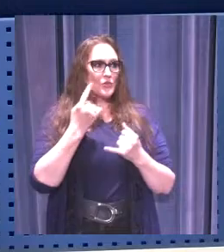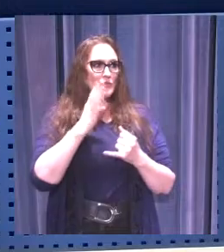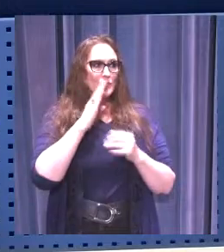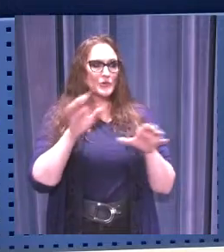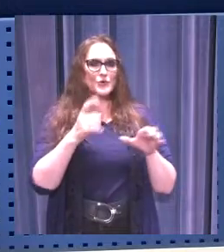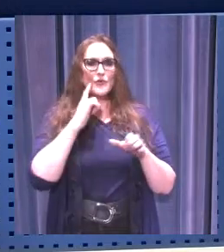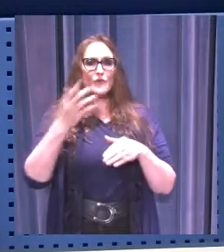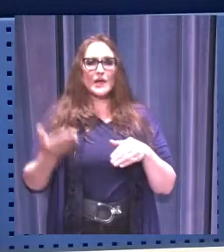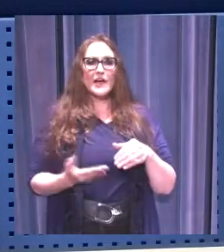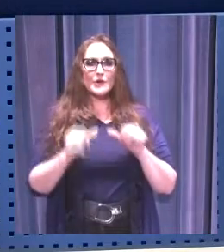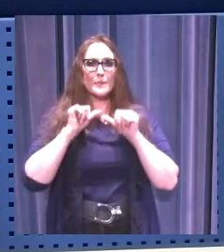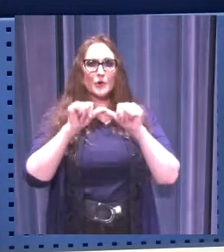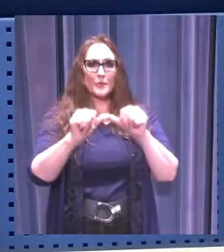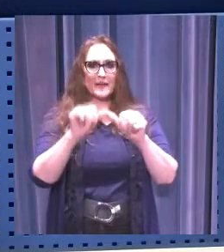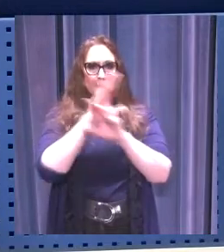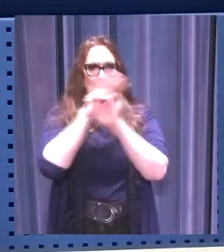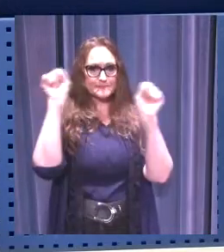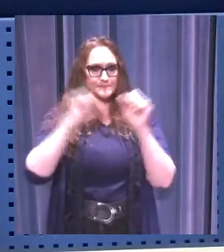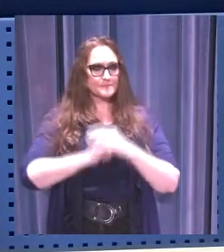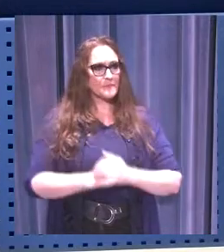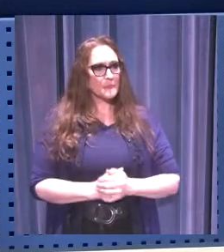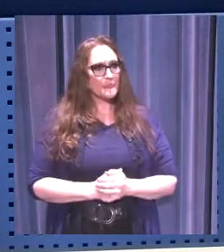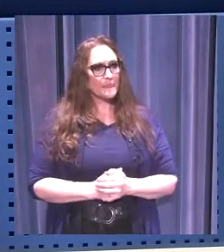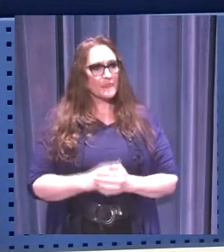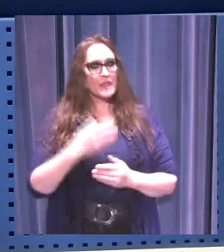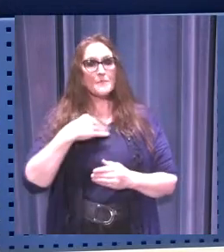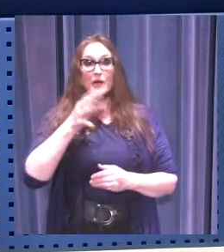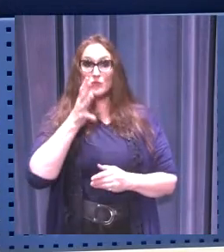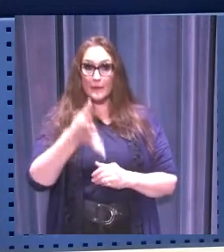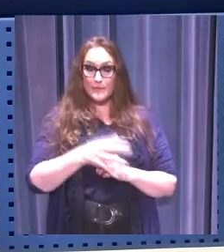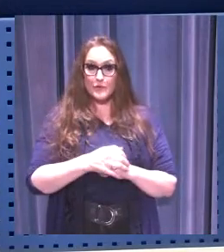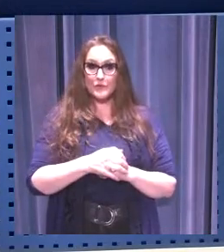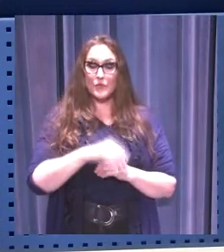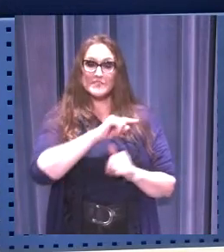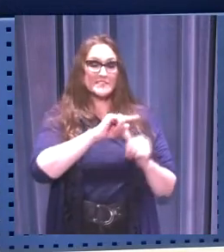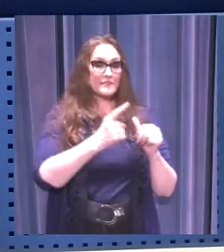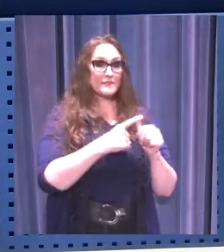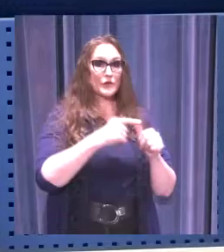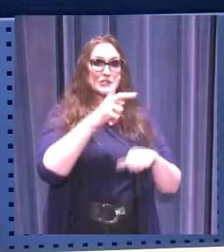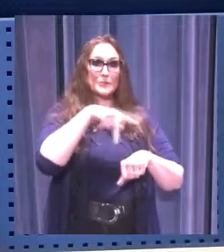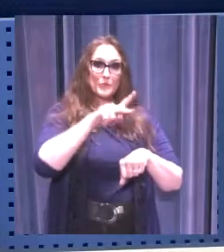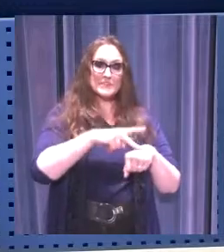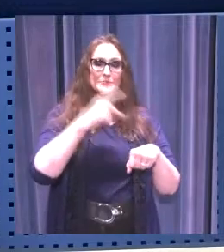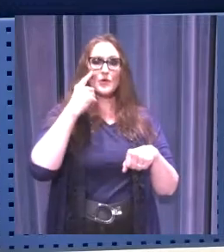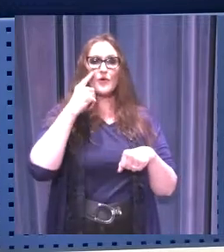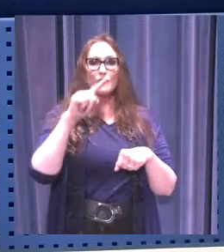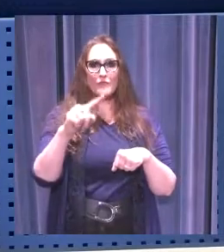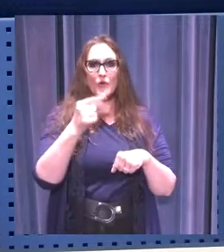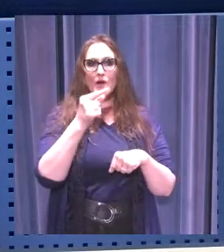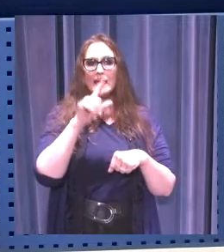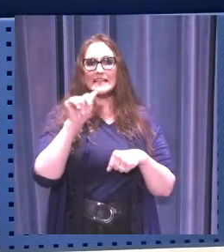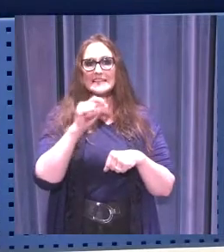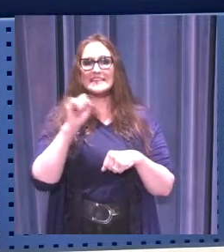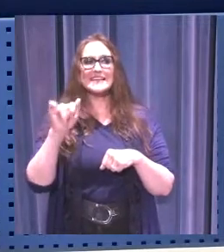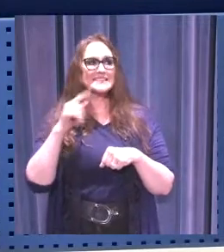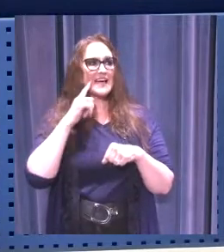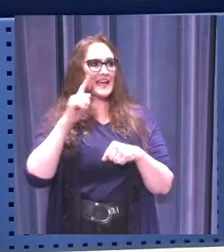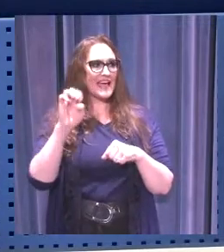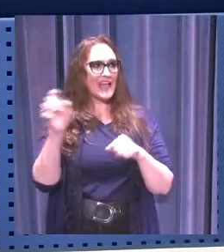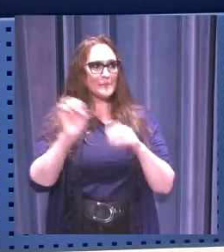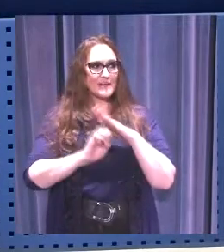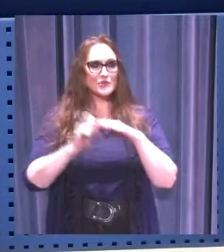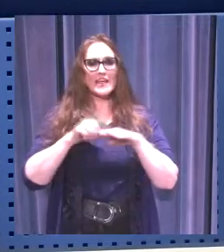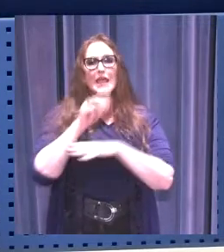for hiring a permanent one. My grandmother was the first principal for Glaza Elementary in Millington,